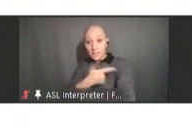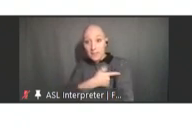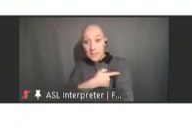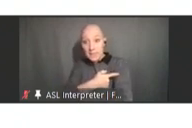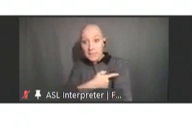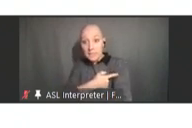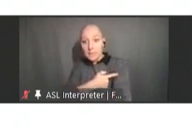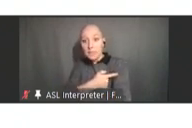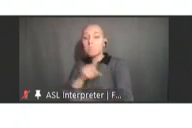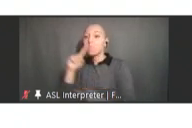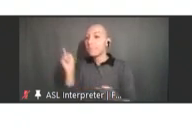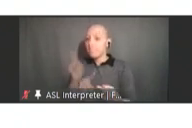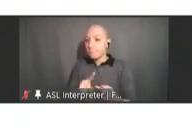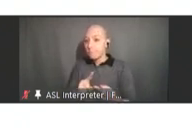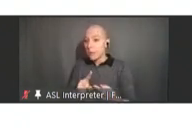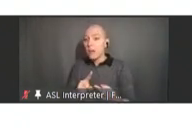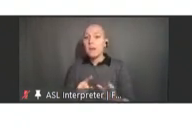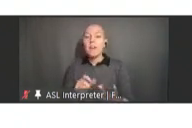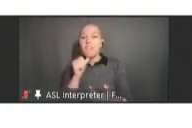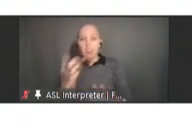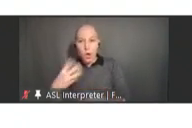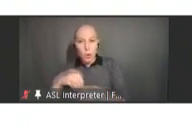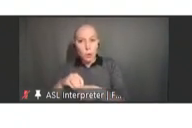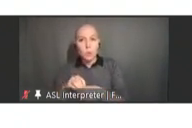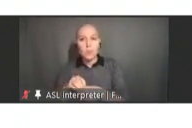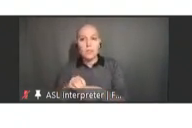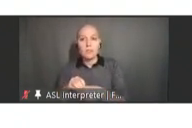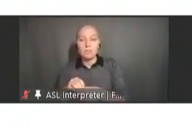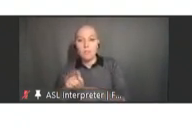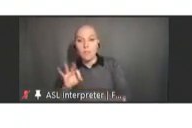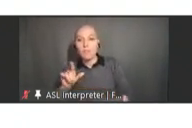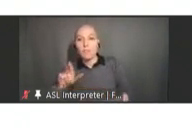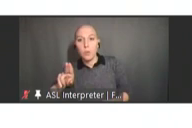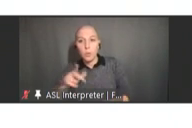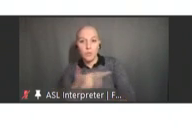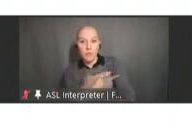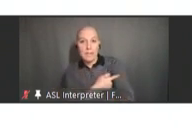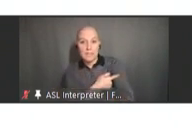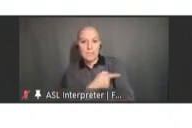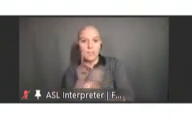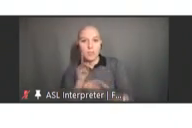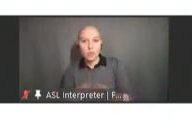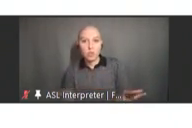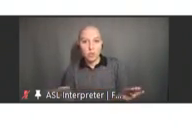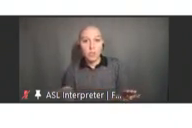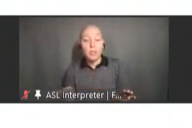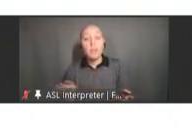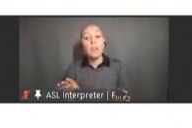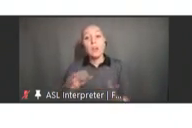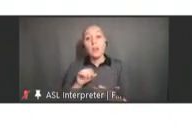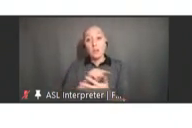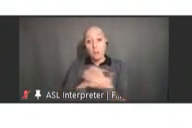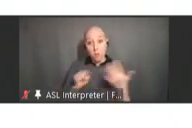for Children program, which we can monitor in a very timely way since these are vaccines that we purchase and